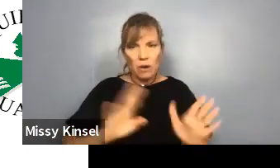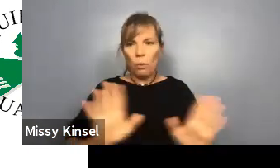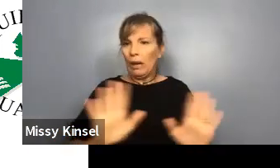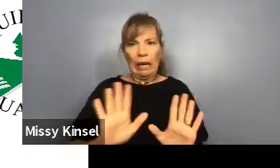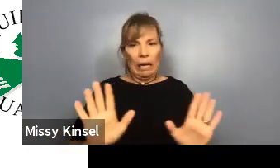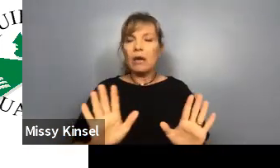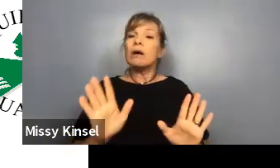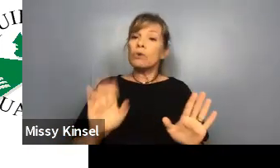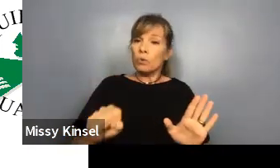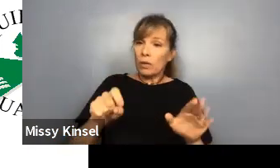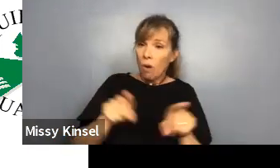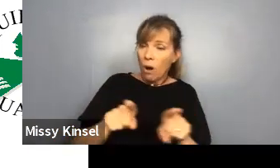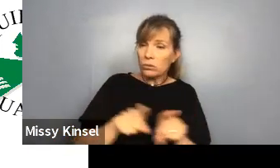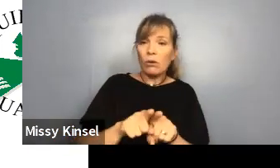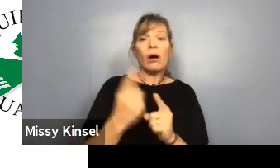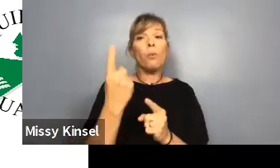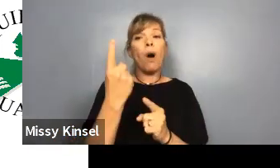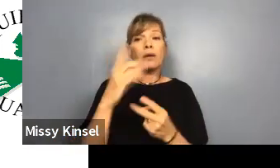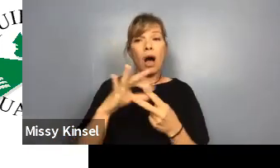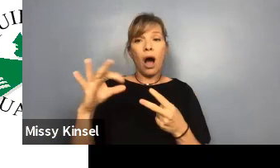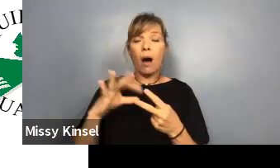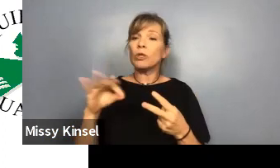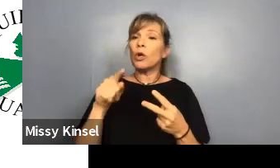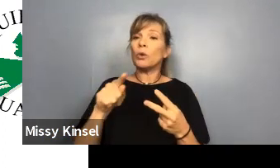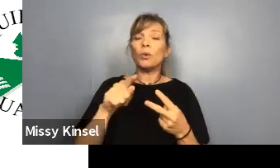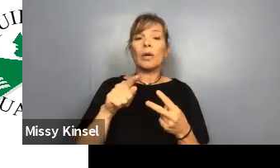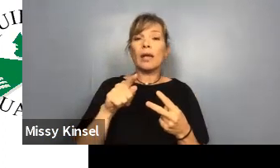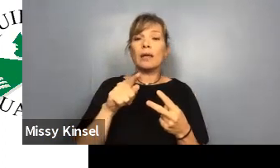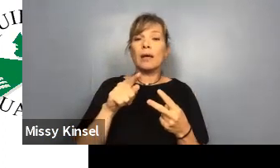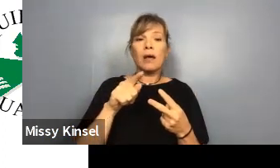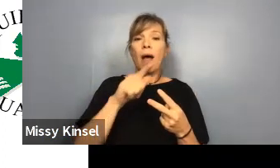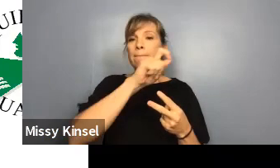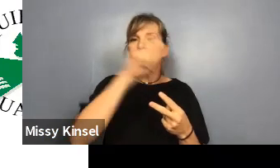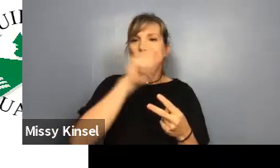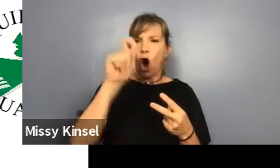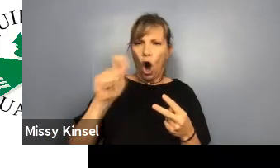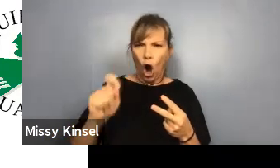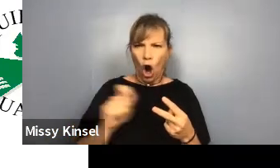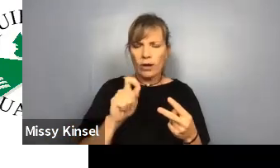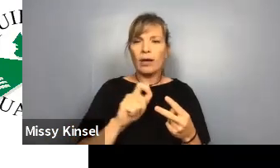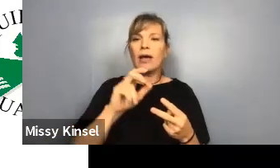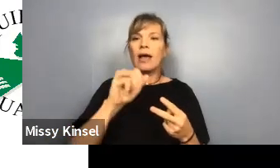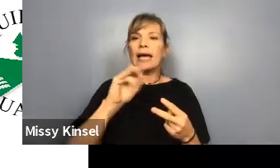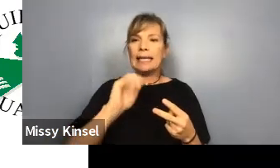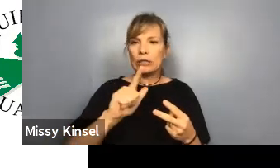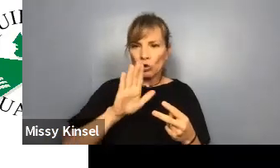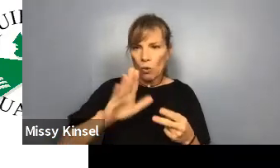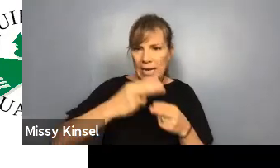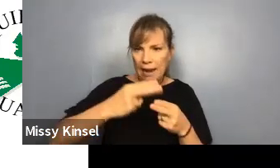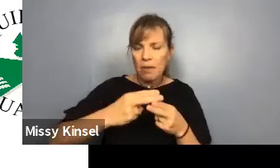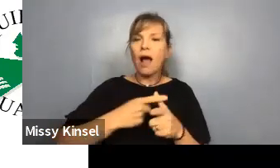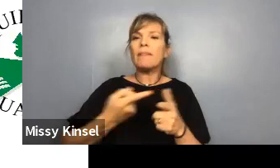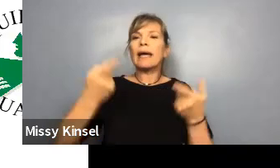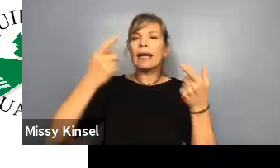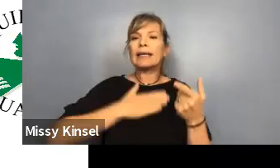You can also, I mean, one option is to mark through this paragraph and initial it and then consent to the